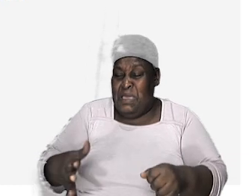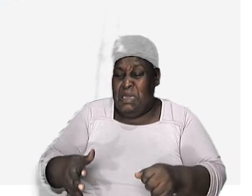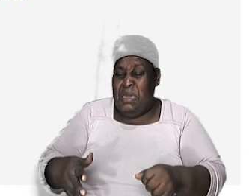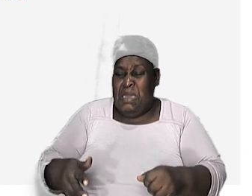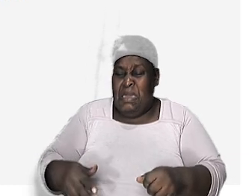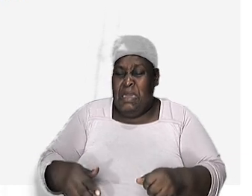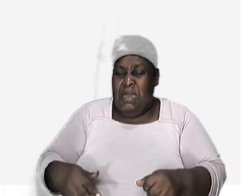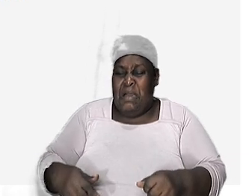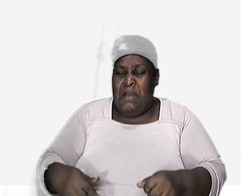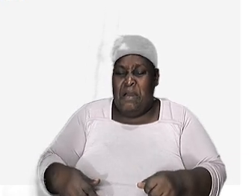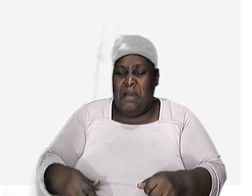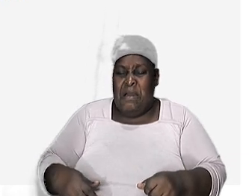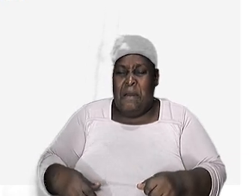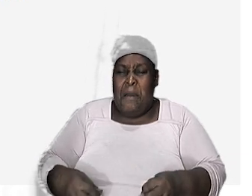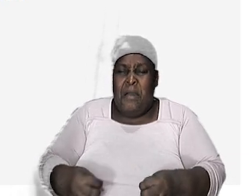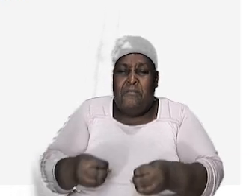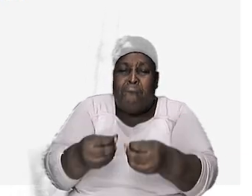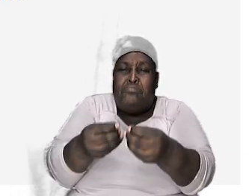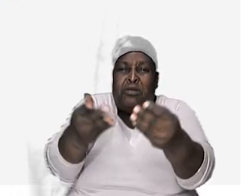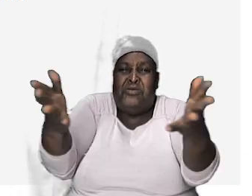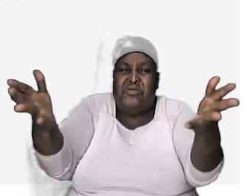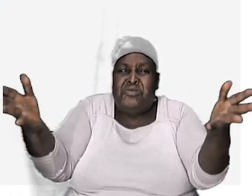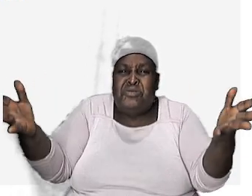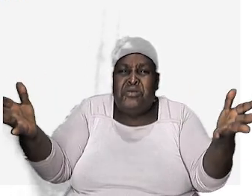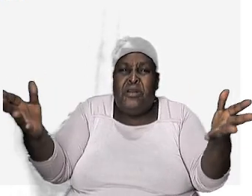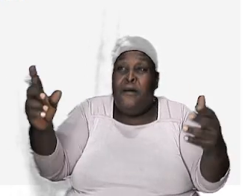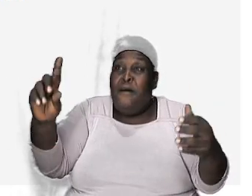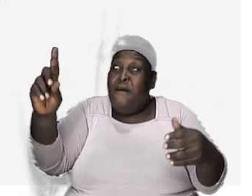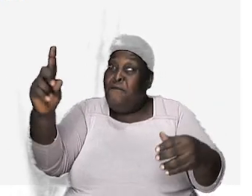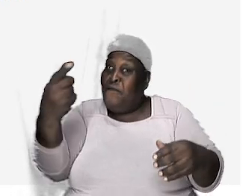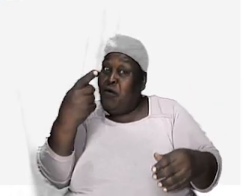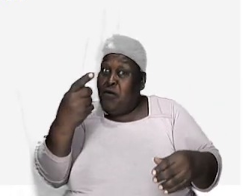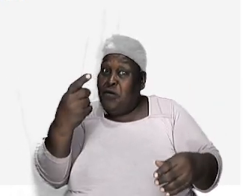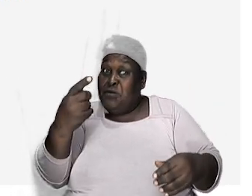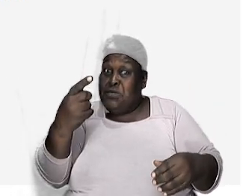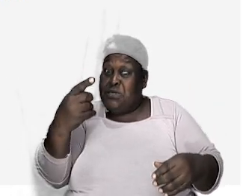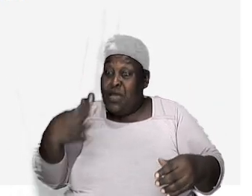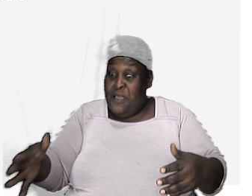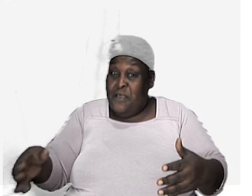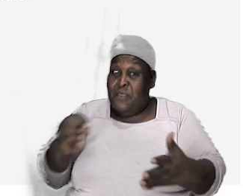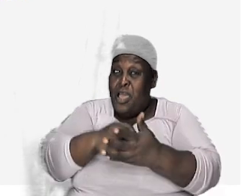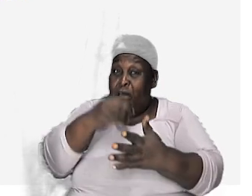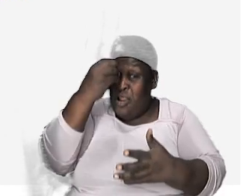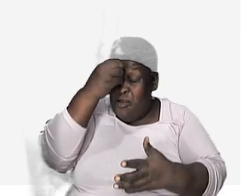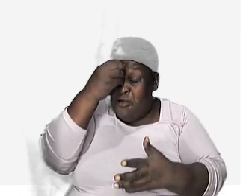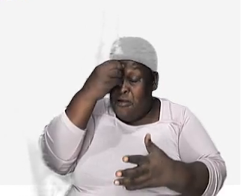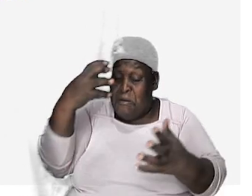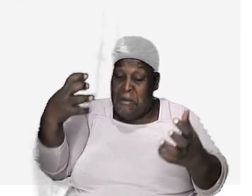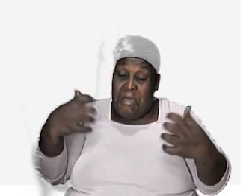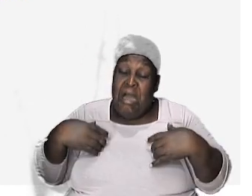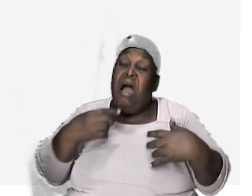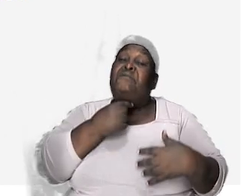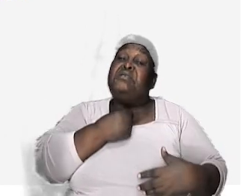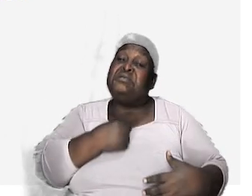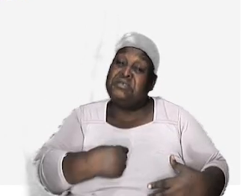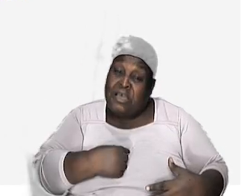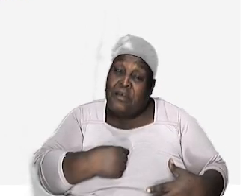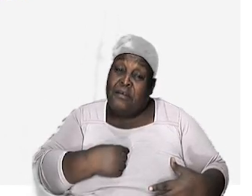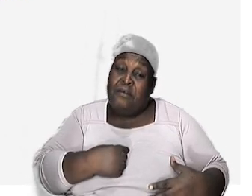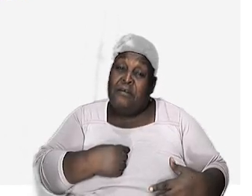where God wants you to have that desire. So first thing we learn from this woman is that she had a desire here fully.